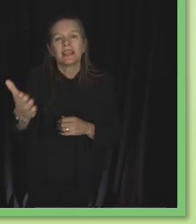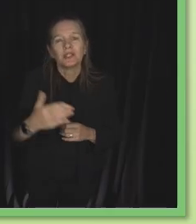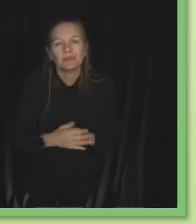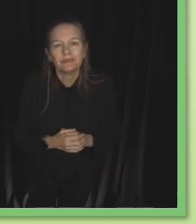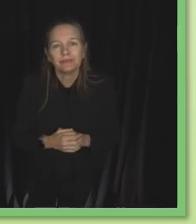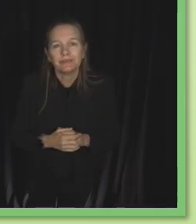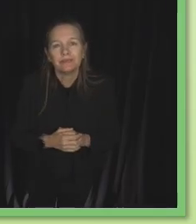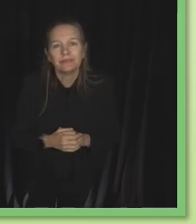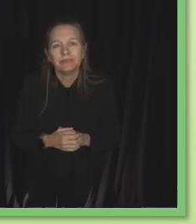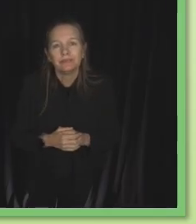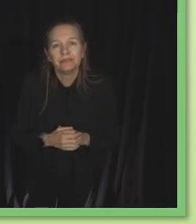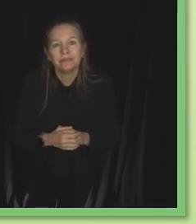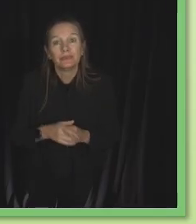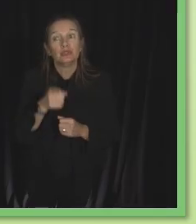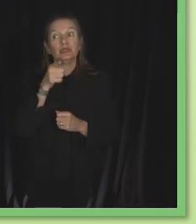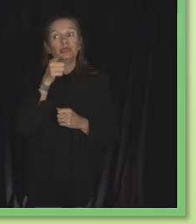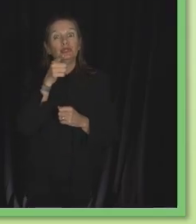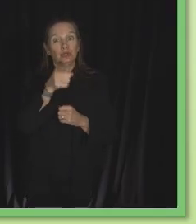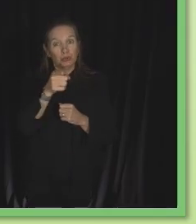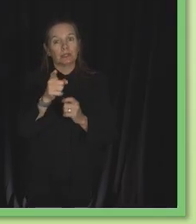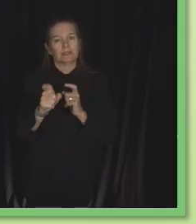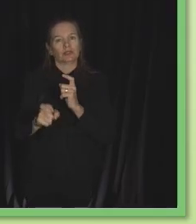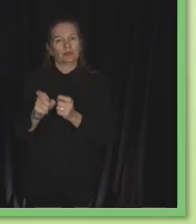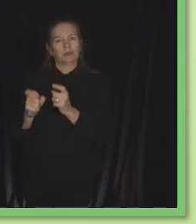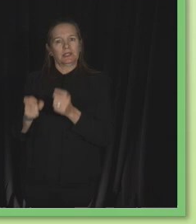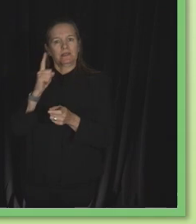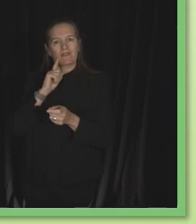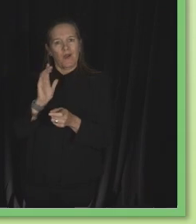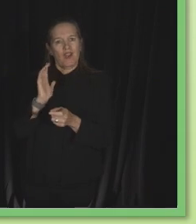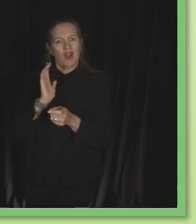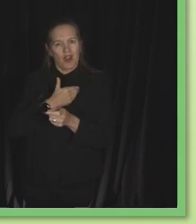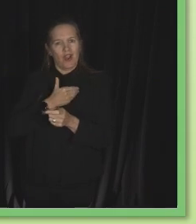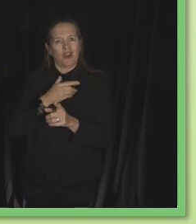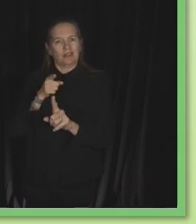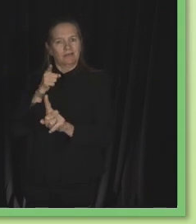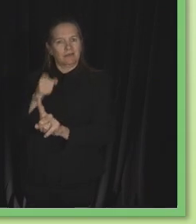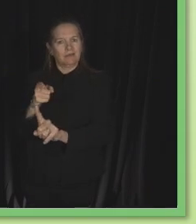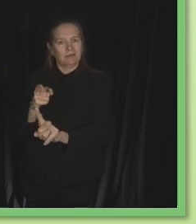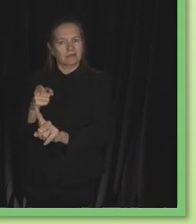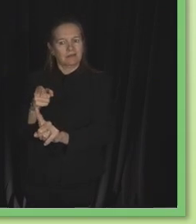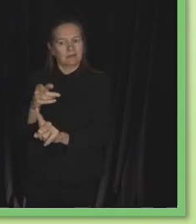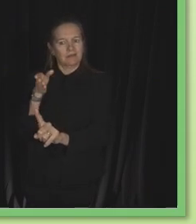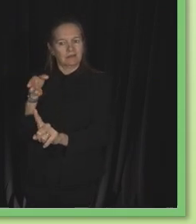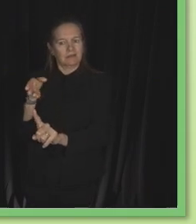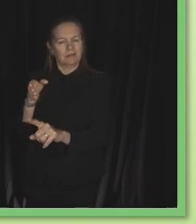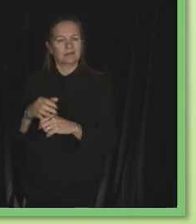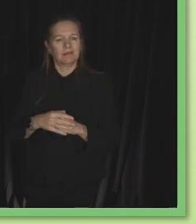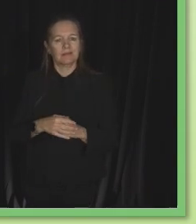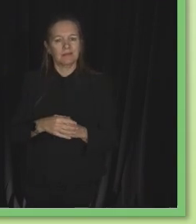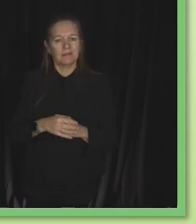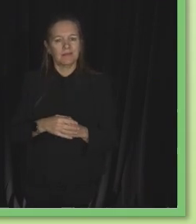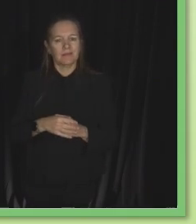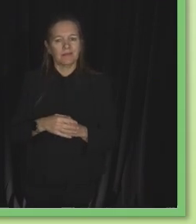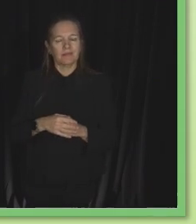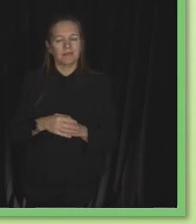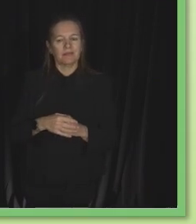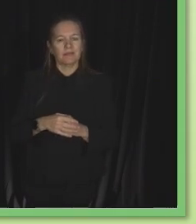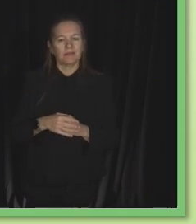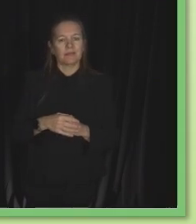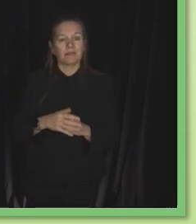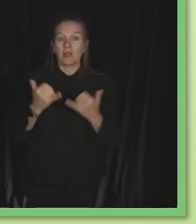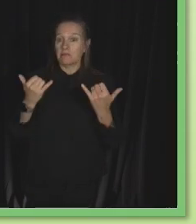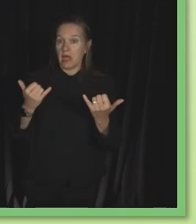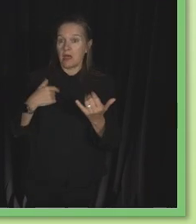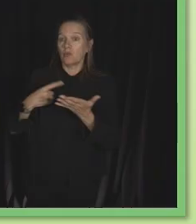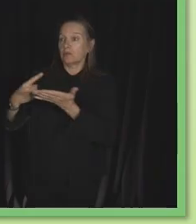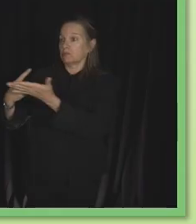You are effectively contributing to our cause. So Faseela, we have now discussed